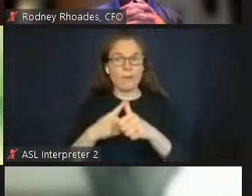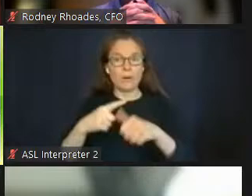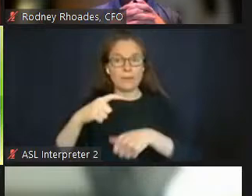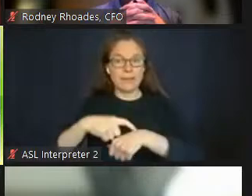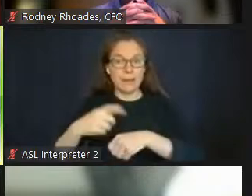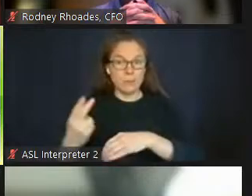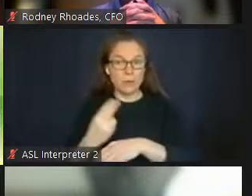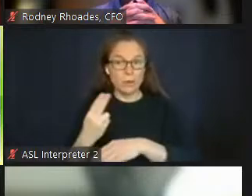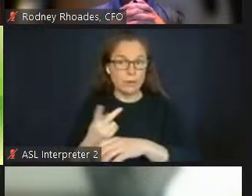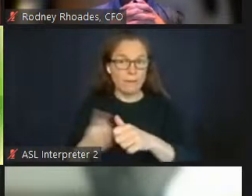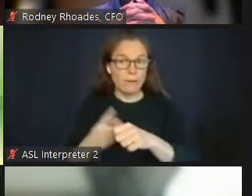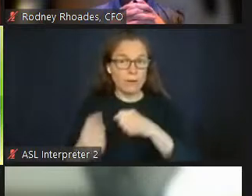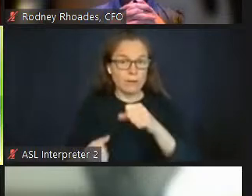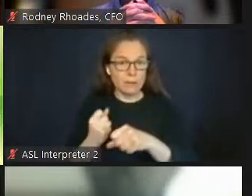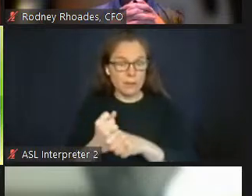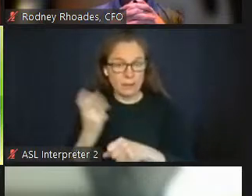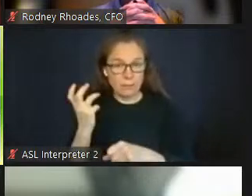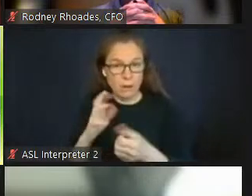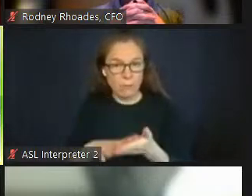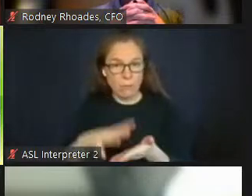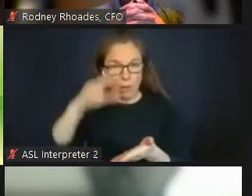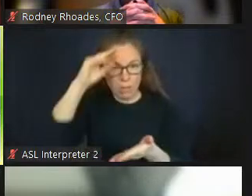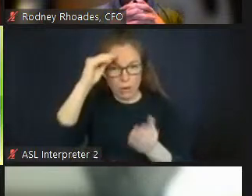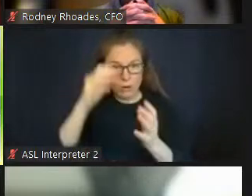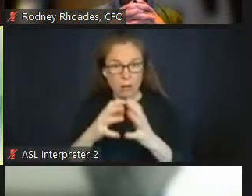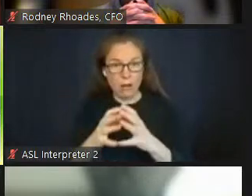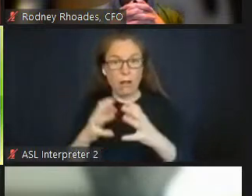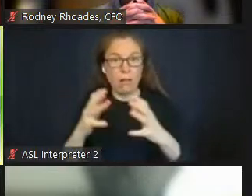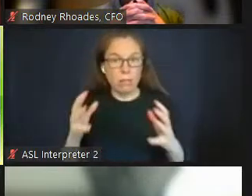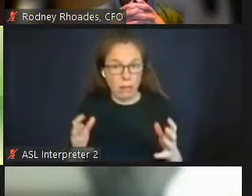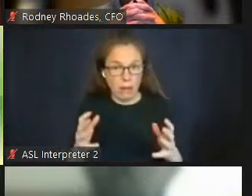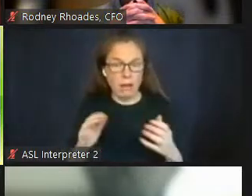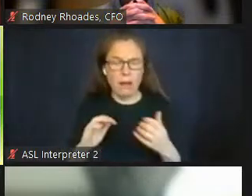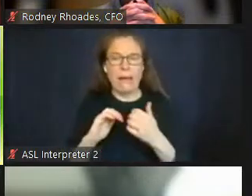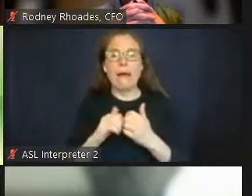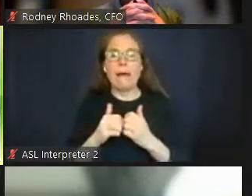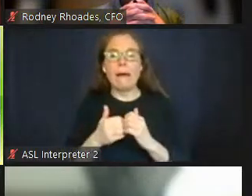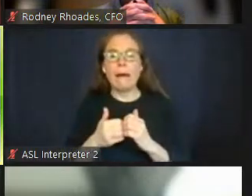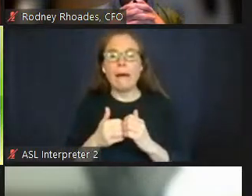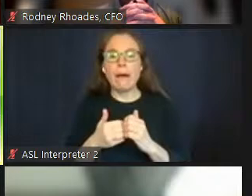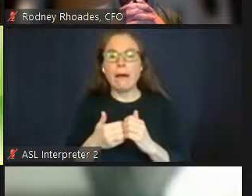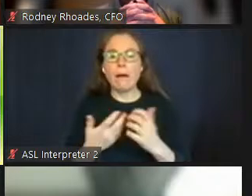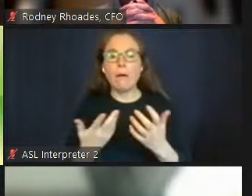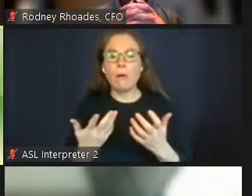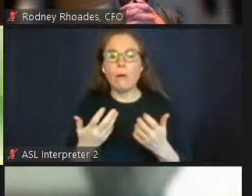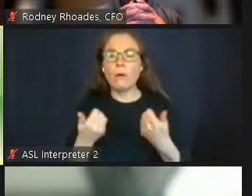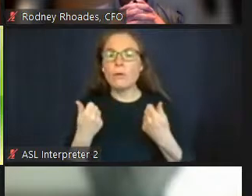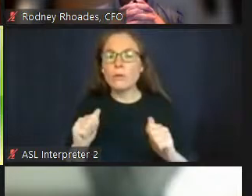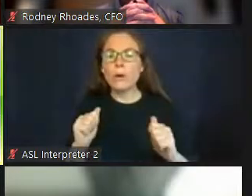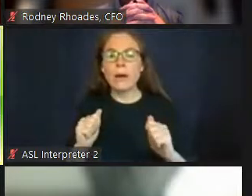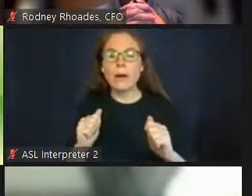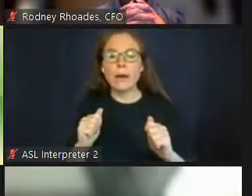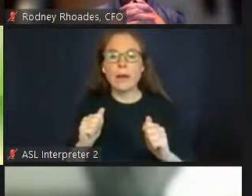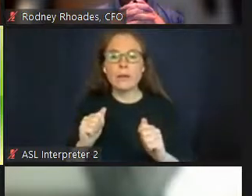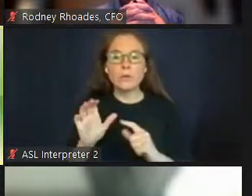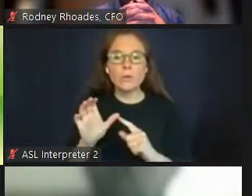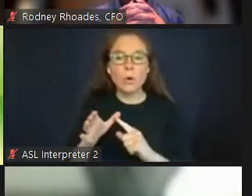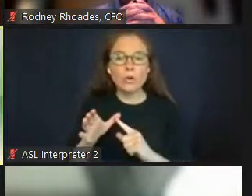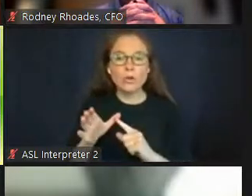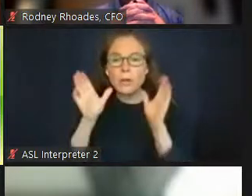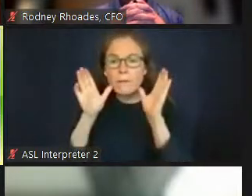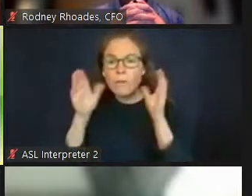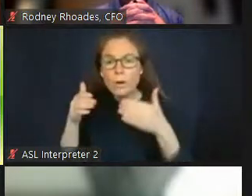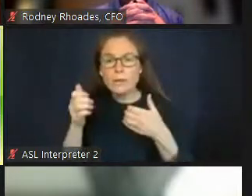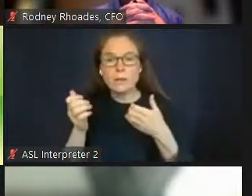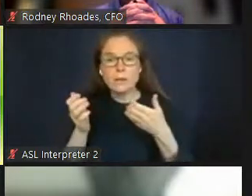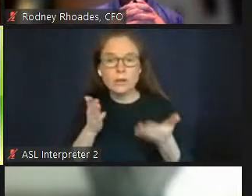learned so much about how we are investing in culturally specific services, in